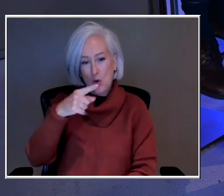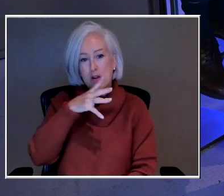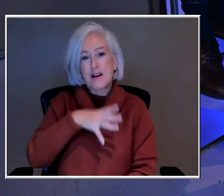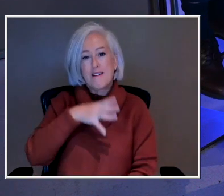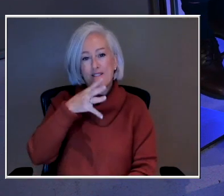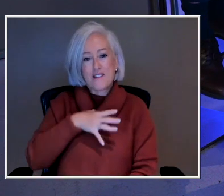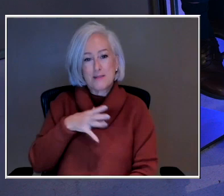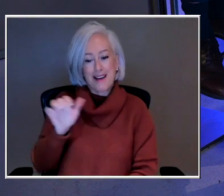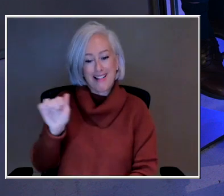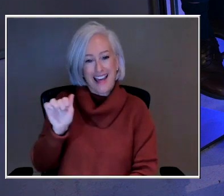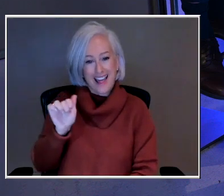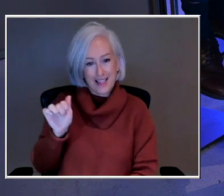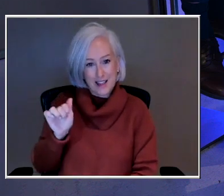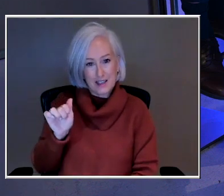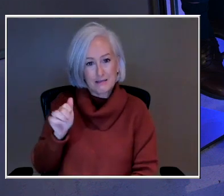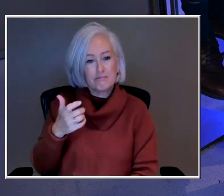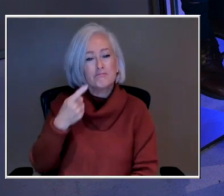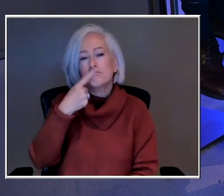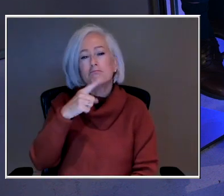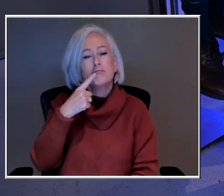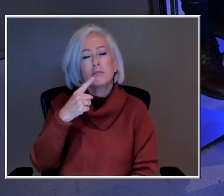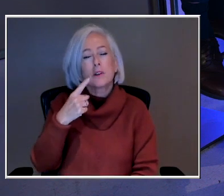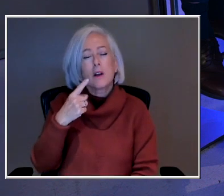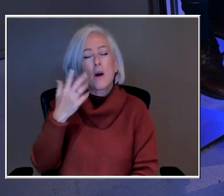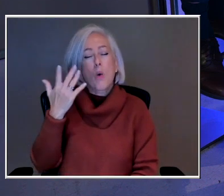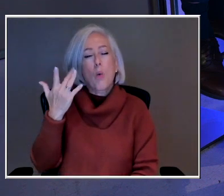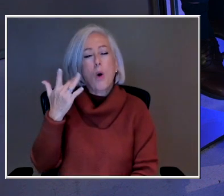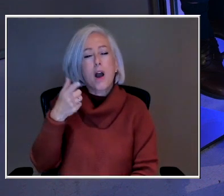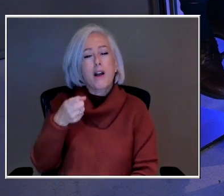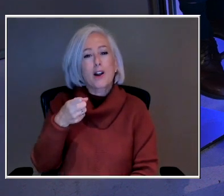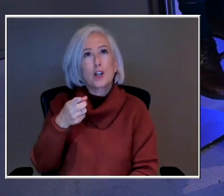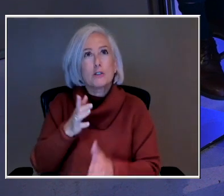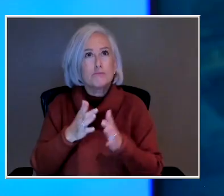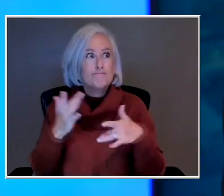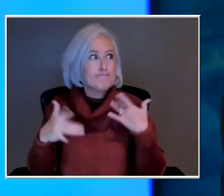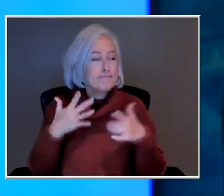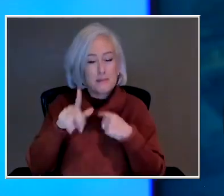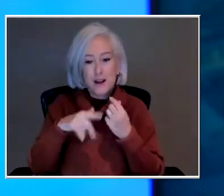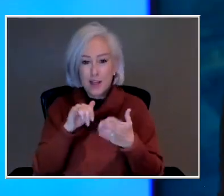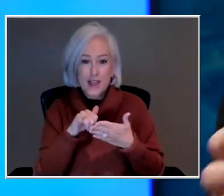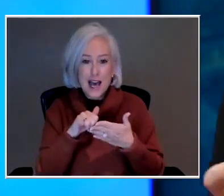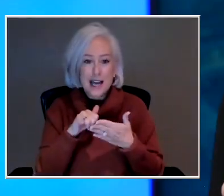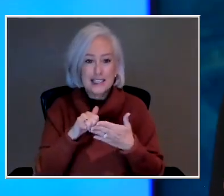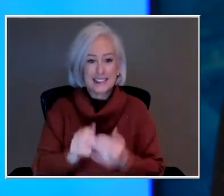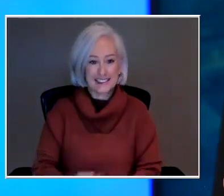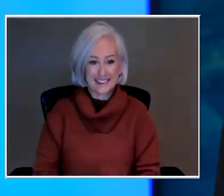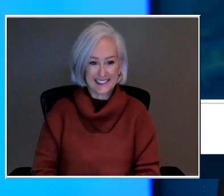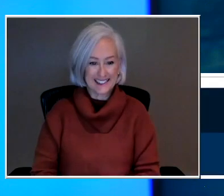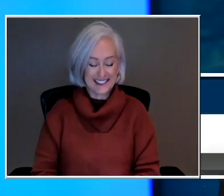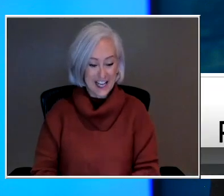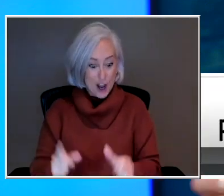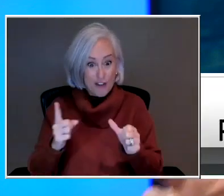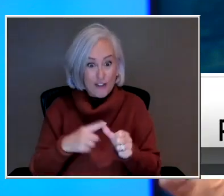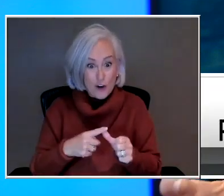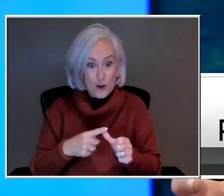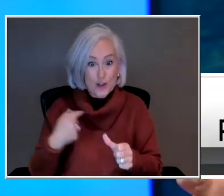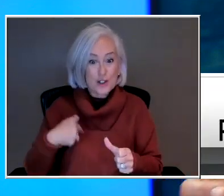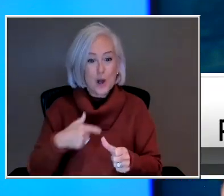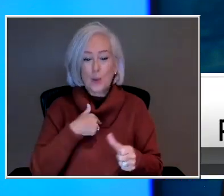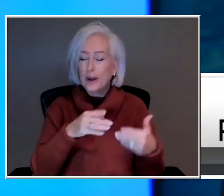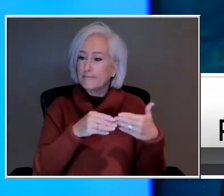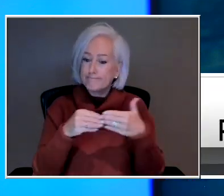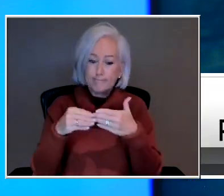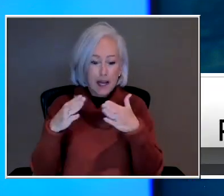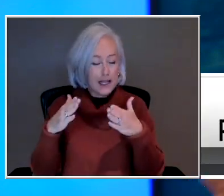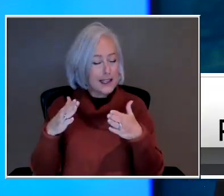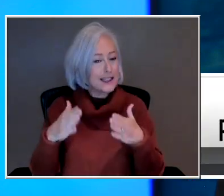what fuels your passion with that? Maybe share some examples. Well, sure. First of all, we've been a leader in sports medicine for a very long time. Our